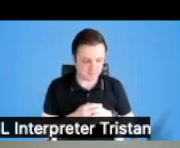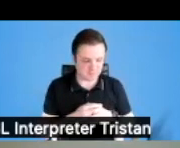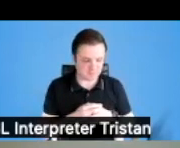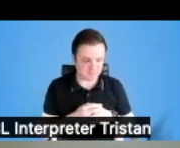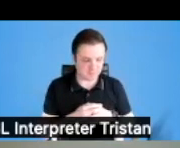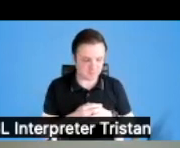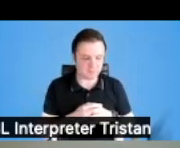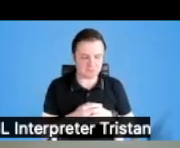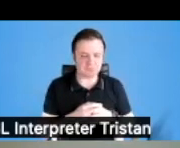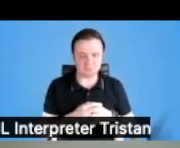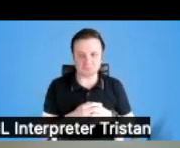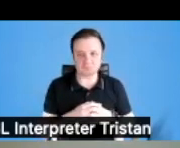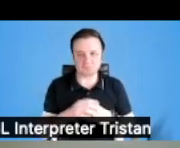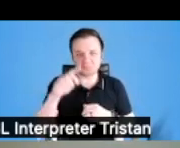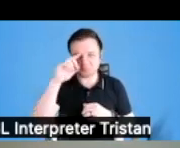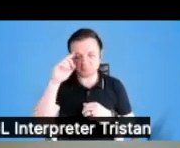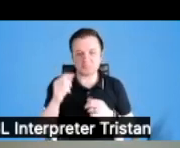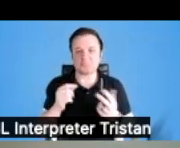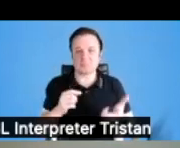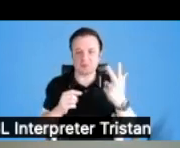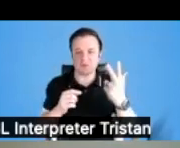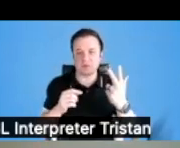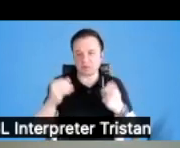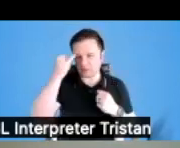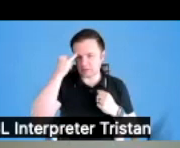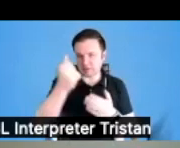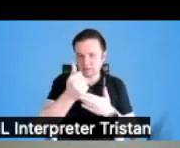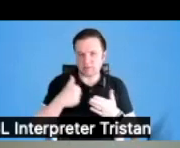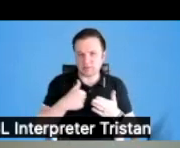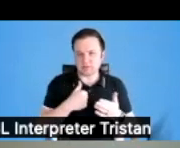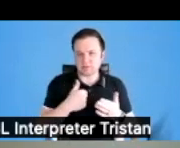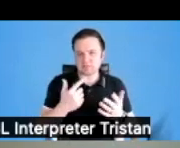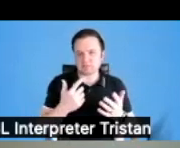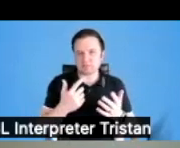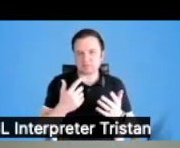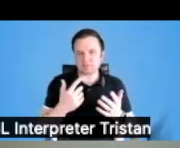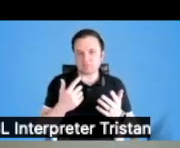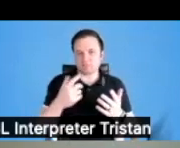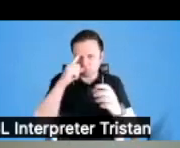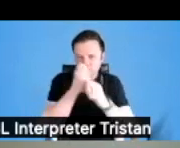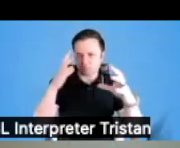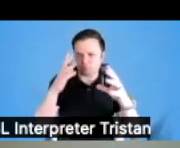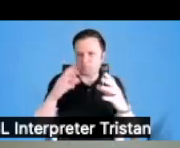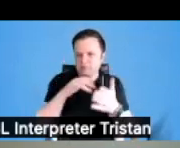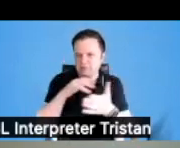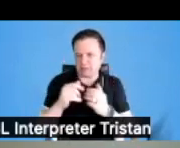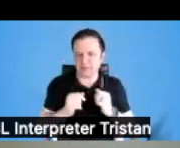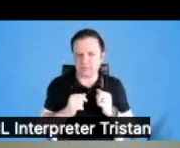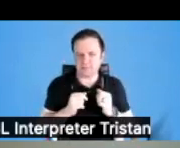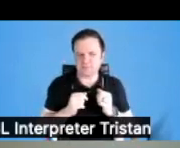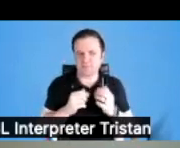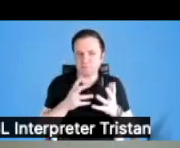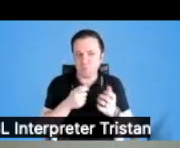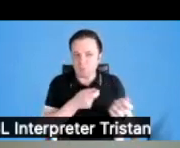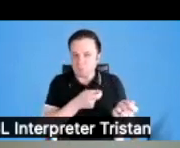So 3 ideas framed our approach to this study. One, we wanted to elicit the perspectives of